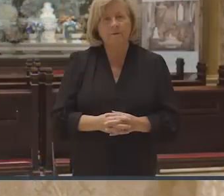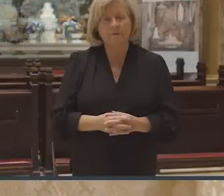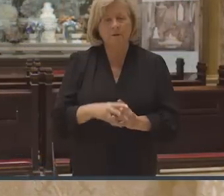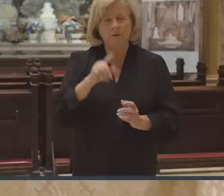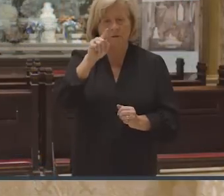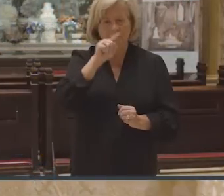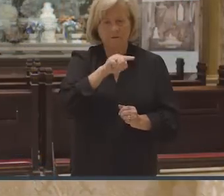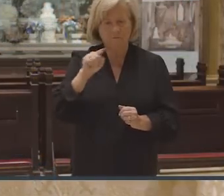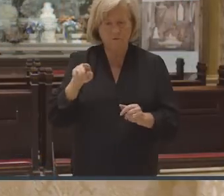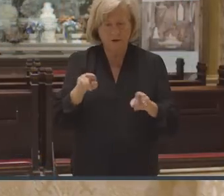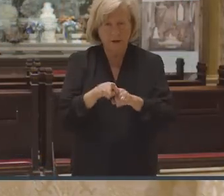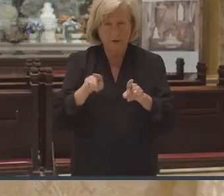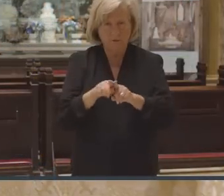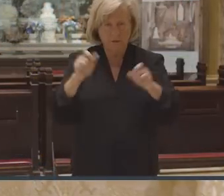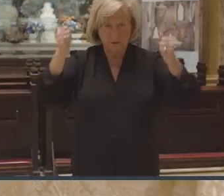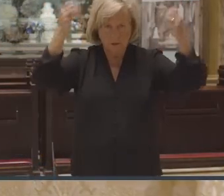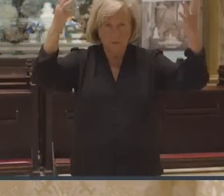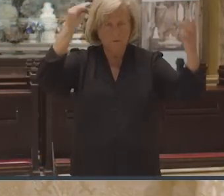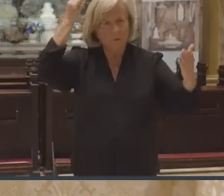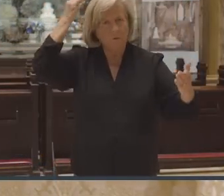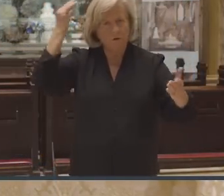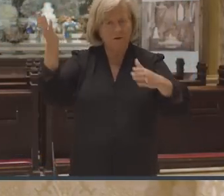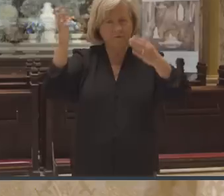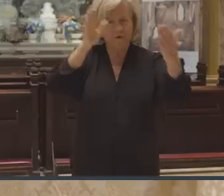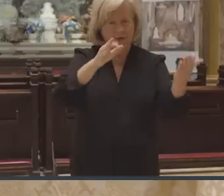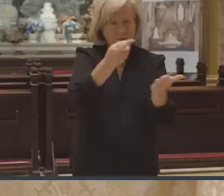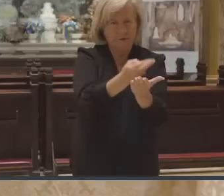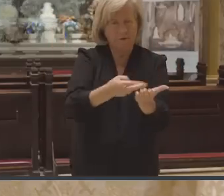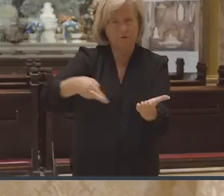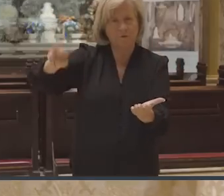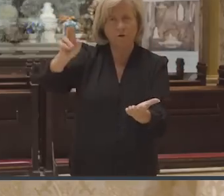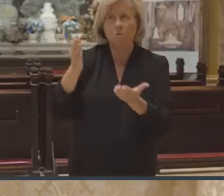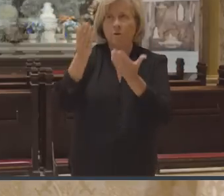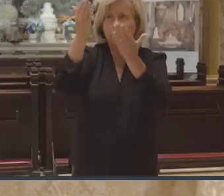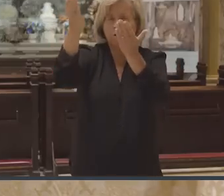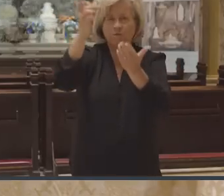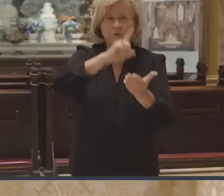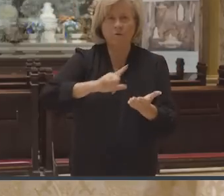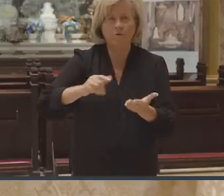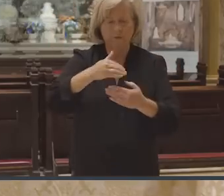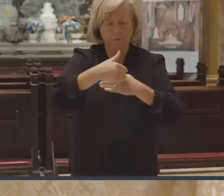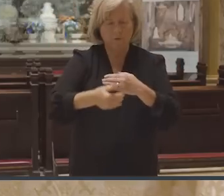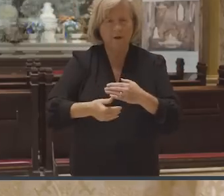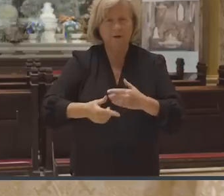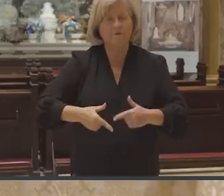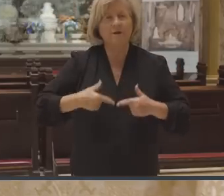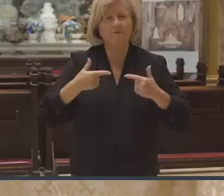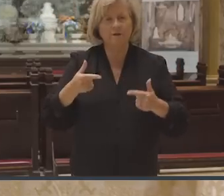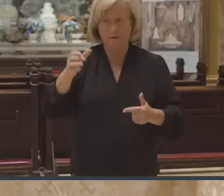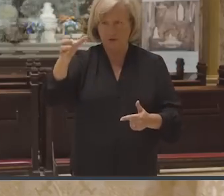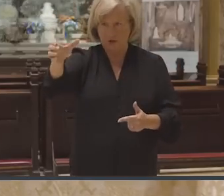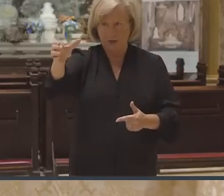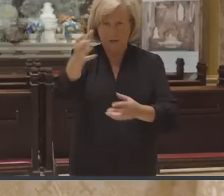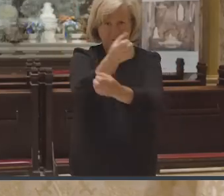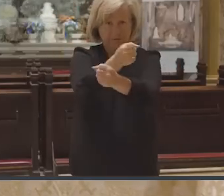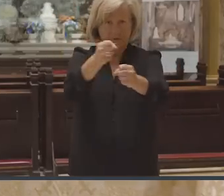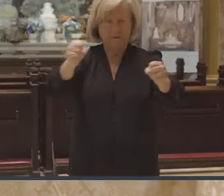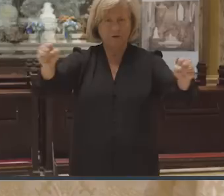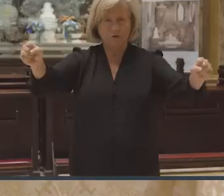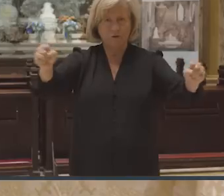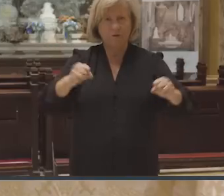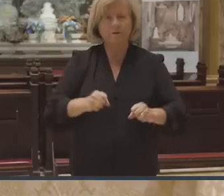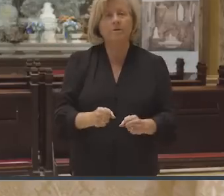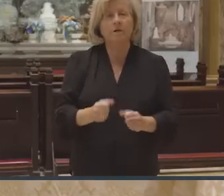Therefore, as we celebrate the memorial of his death and resurrection, we offer you, Lord, the bread of life and the chalice of salvation,